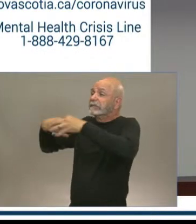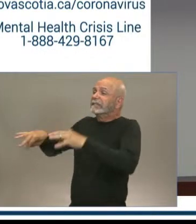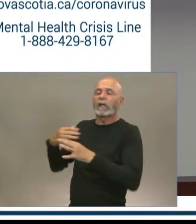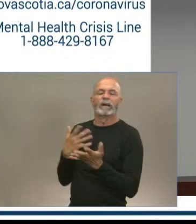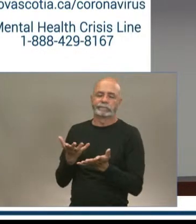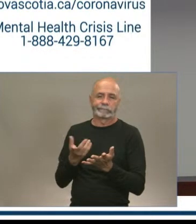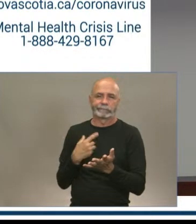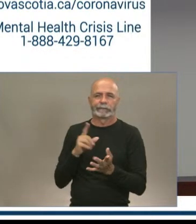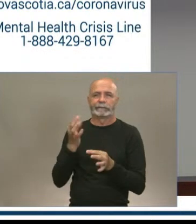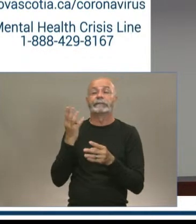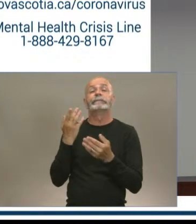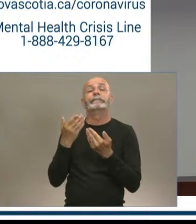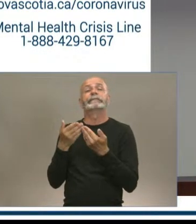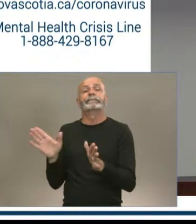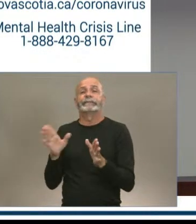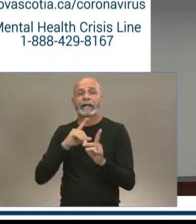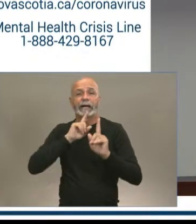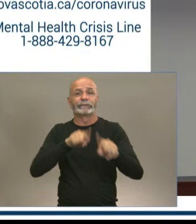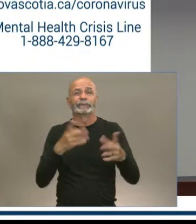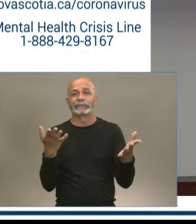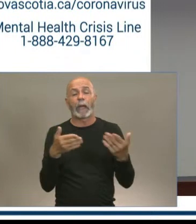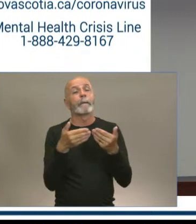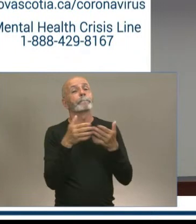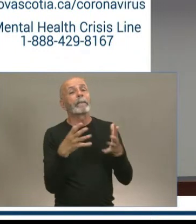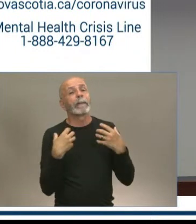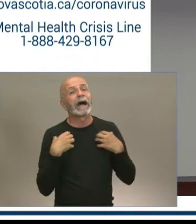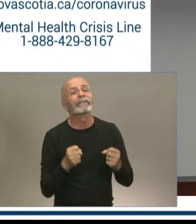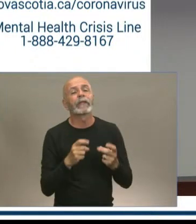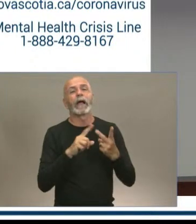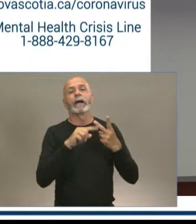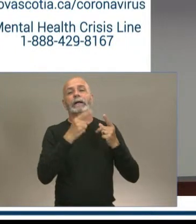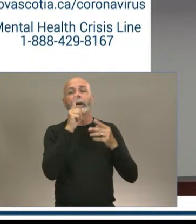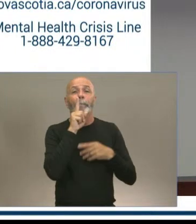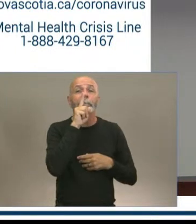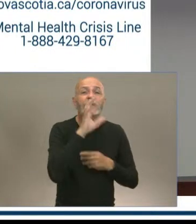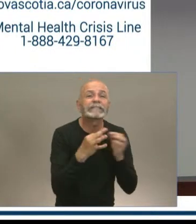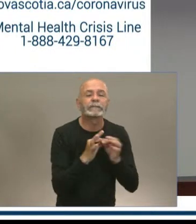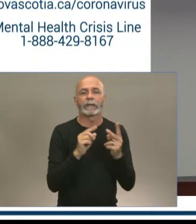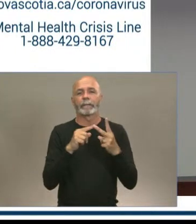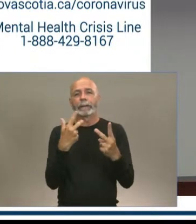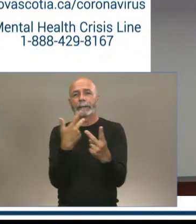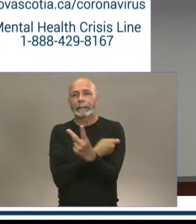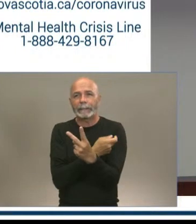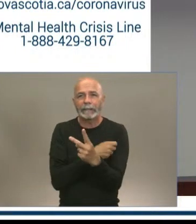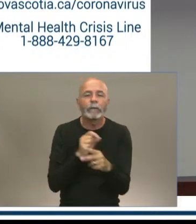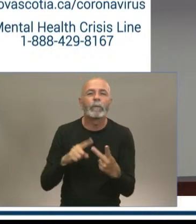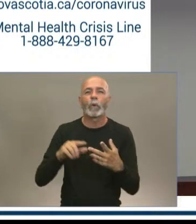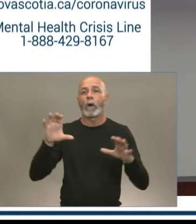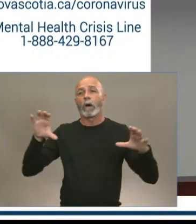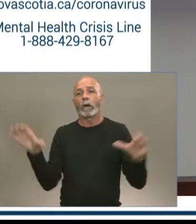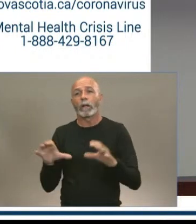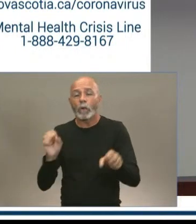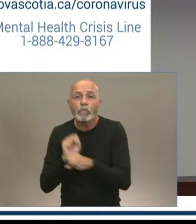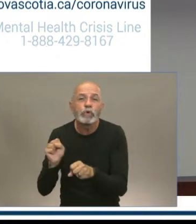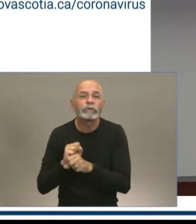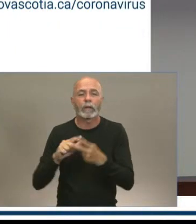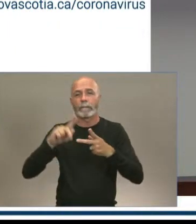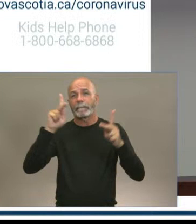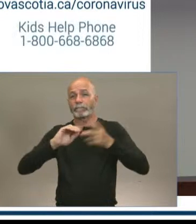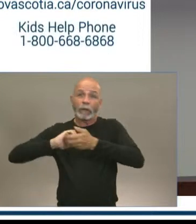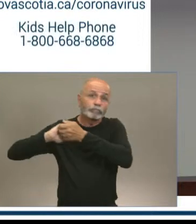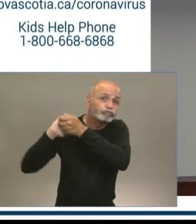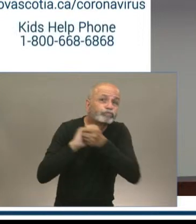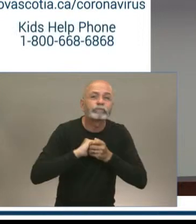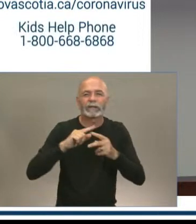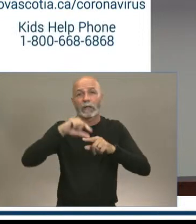testing, and now our vaccine. The huge amount of collaboration across government and across the health